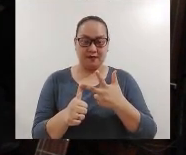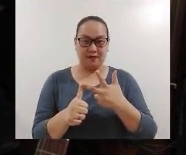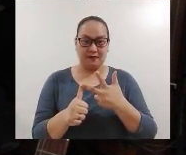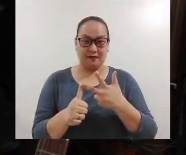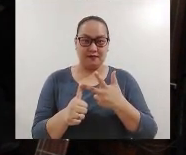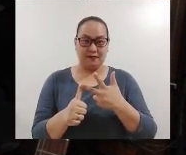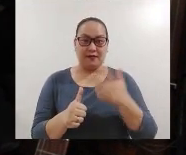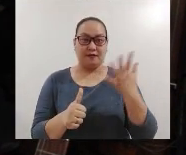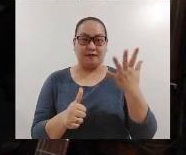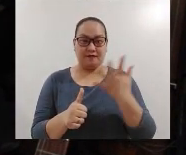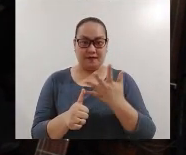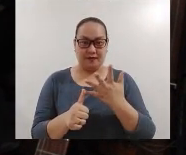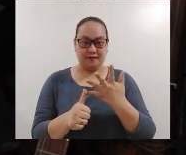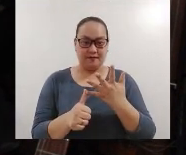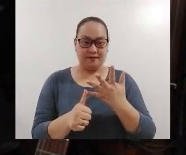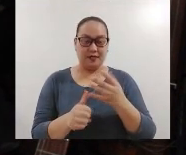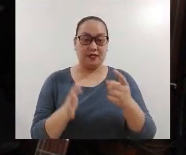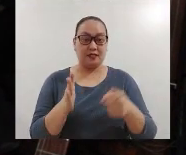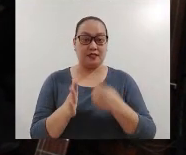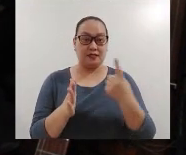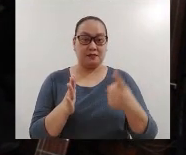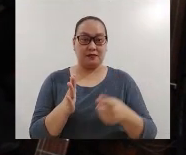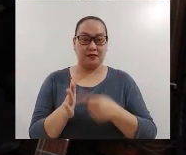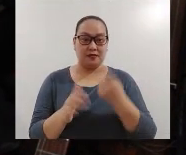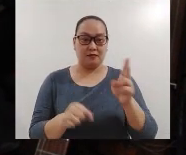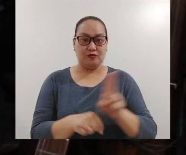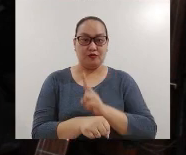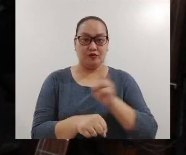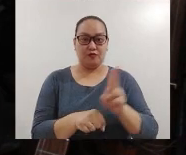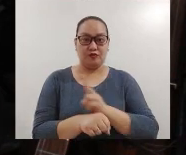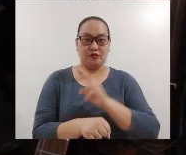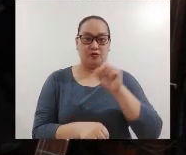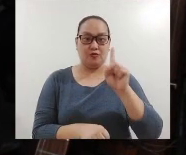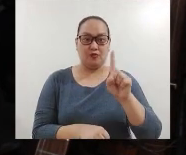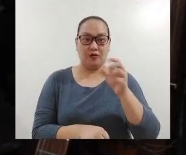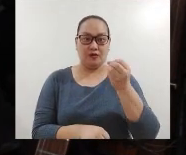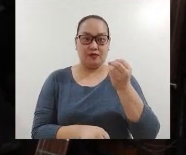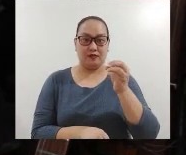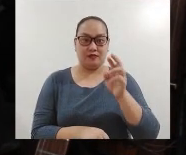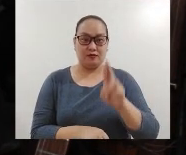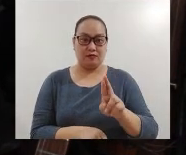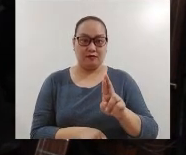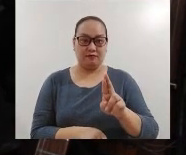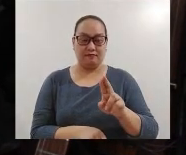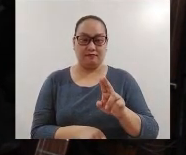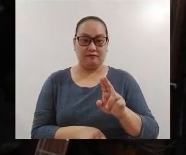the fifth. Sometimes we are using one chord at a time,